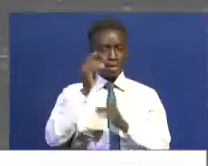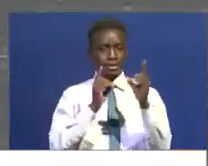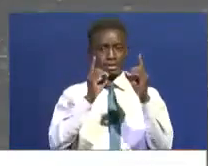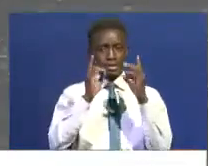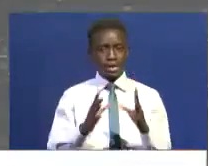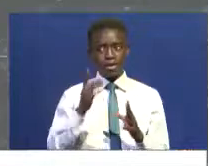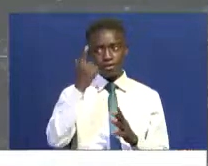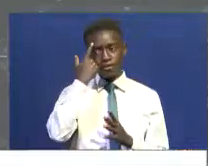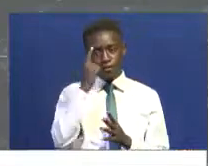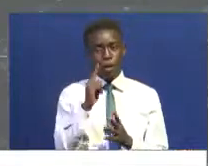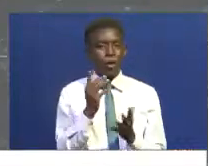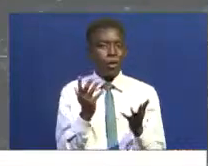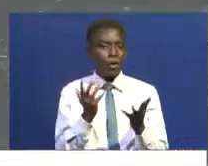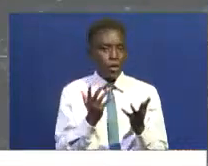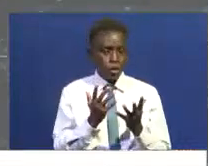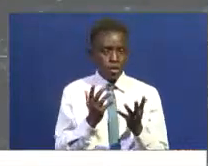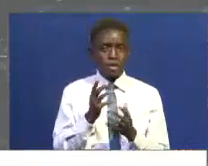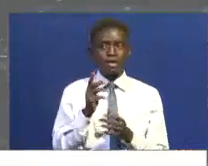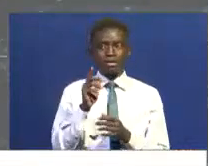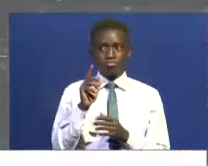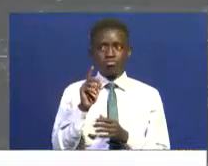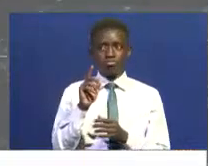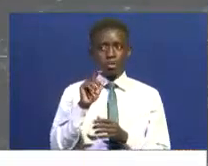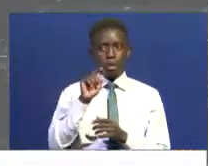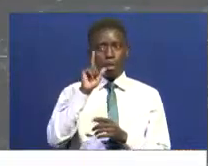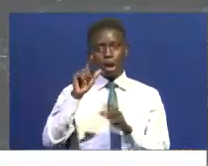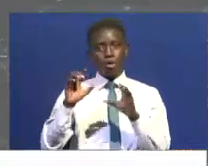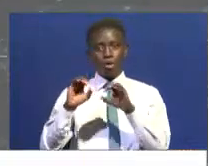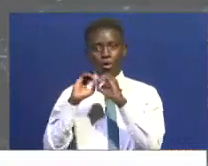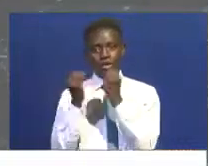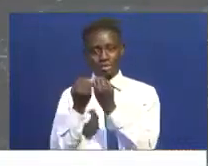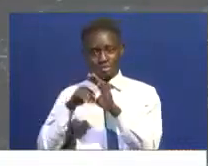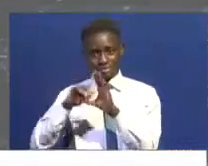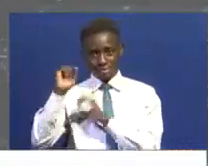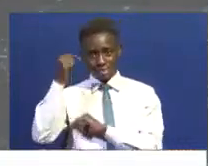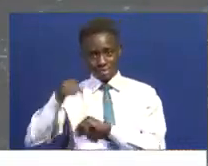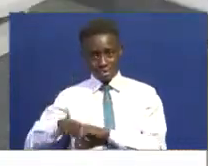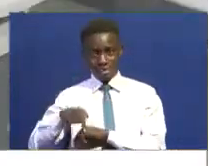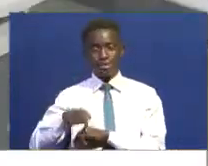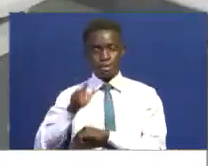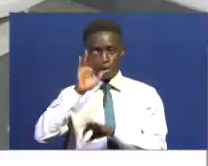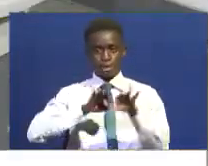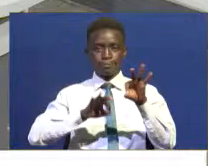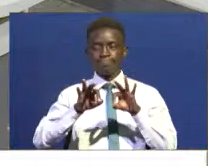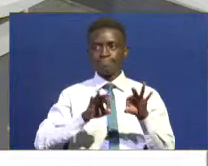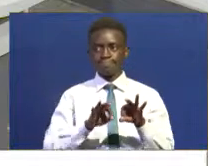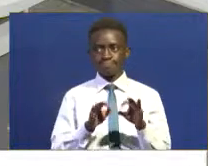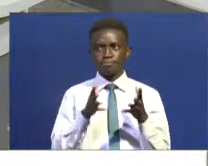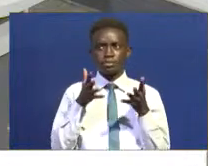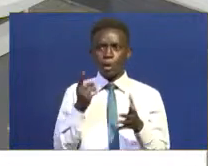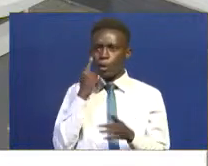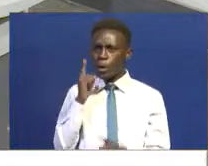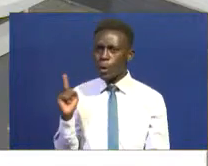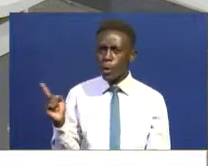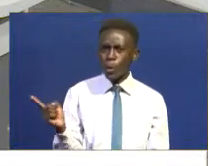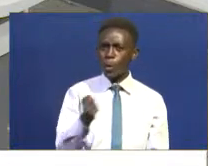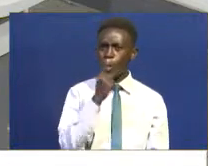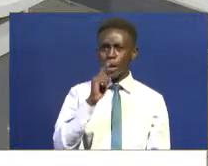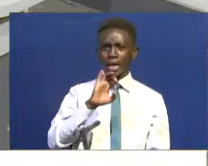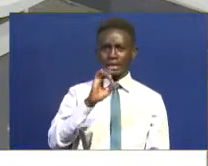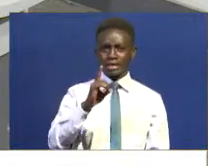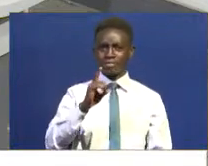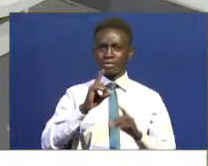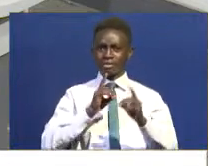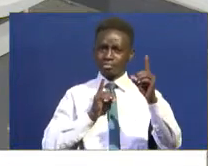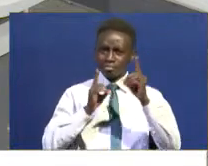by executives. Everyone here is an executive. I think I should also get a title, executive anchor, so that all of us, you